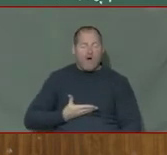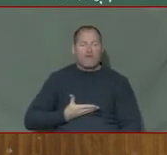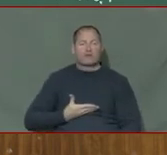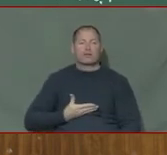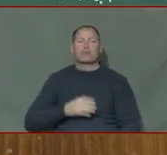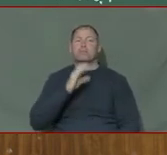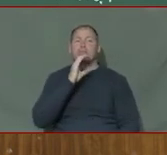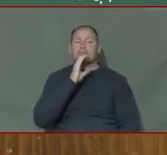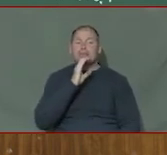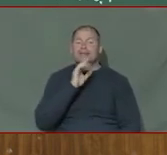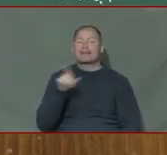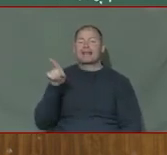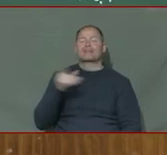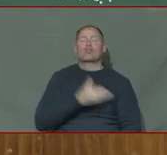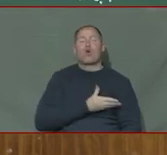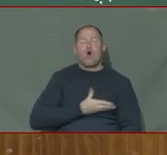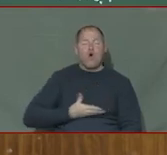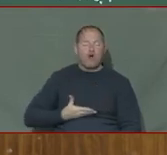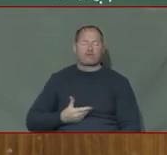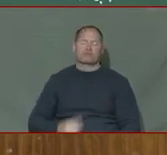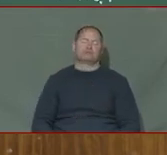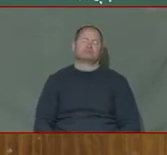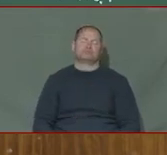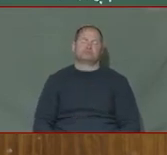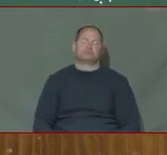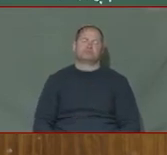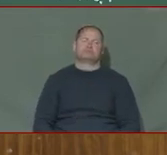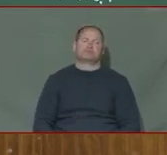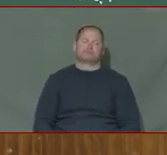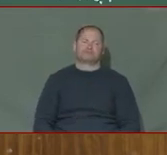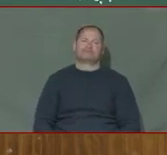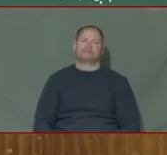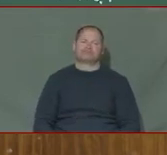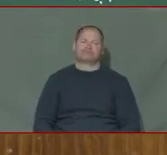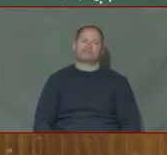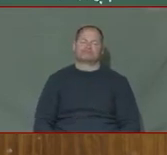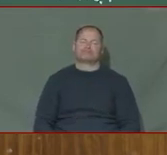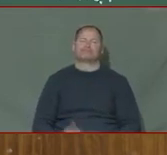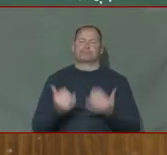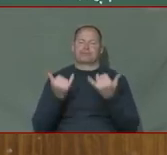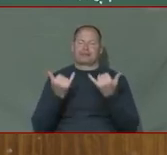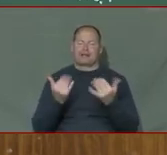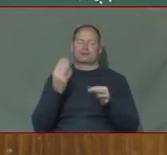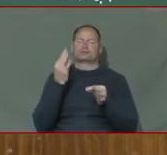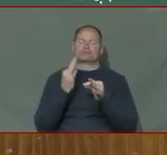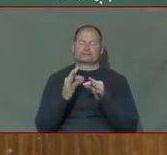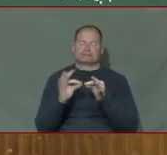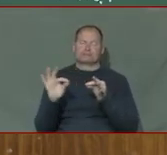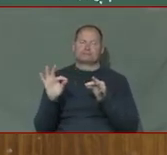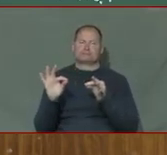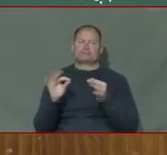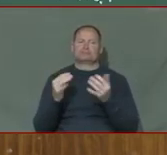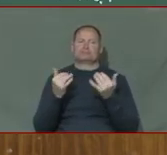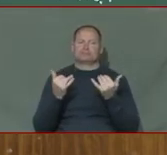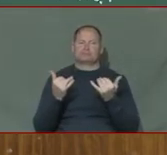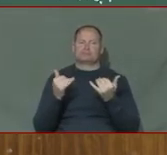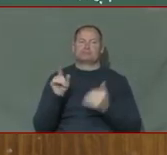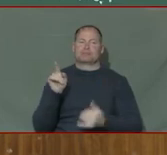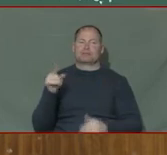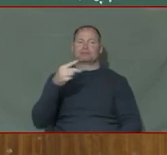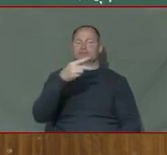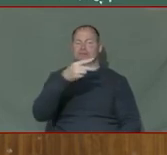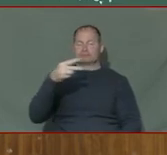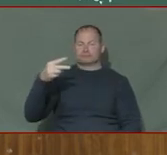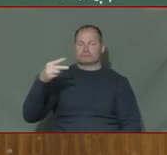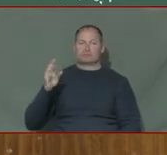half times 2 pi r. Now, let us simplify. This is equal to twice base plus